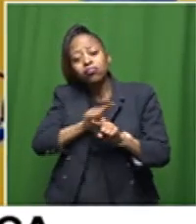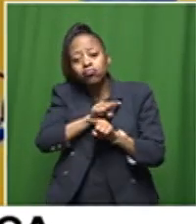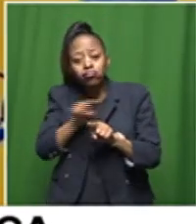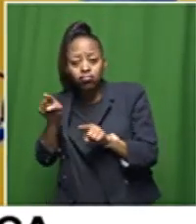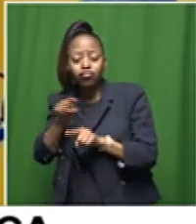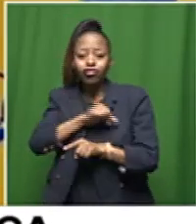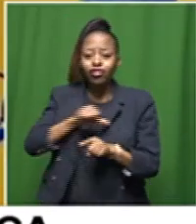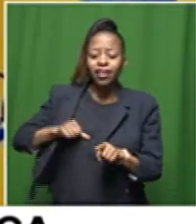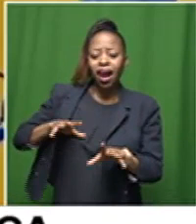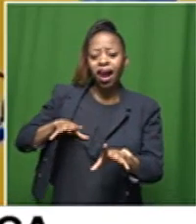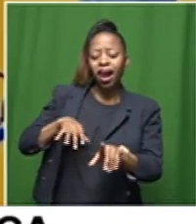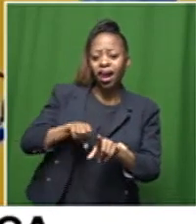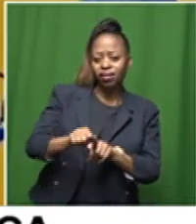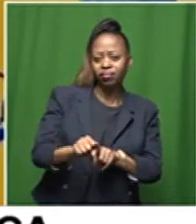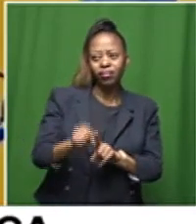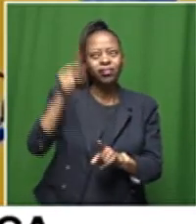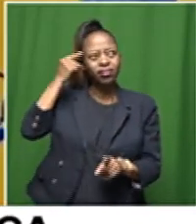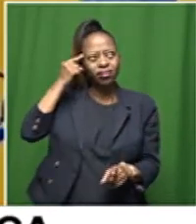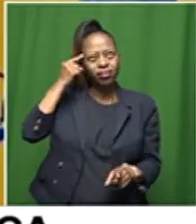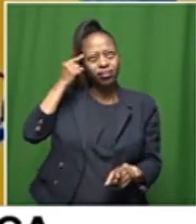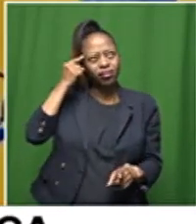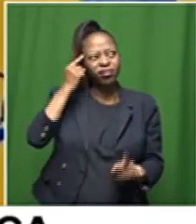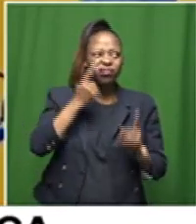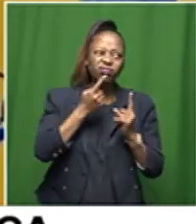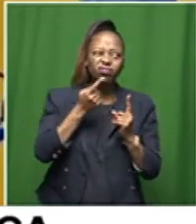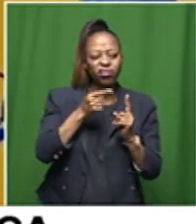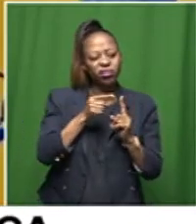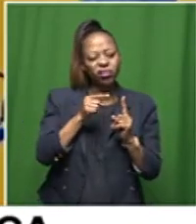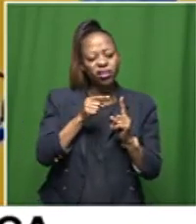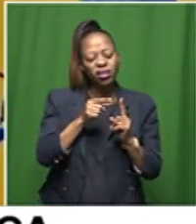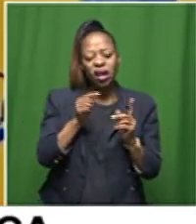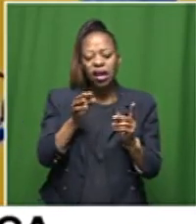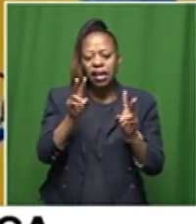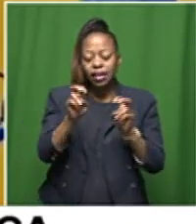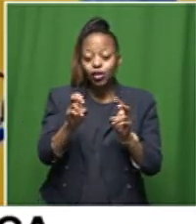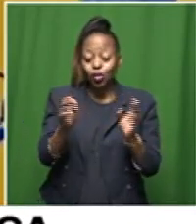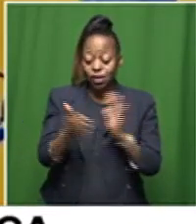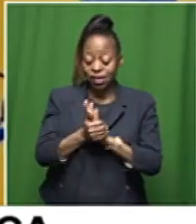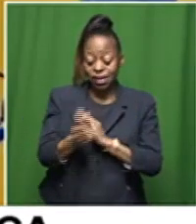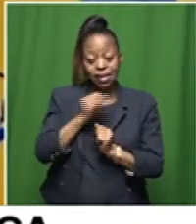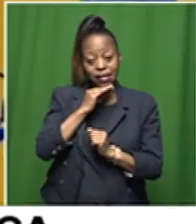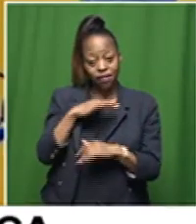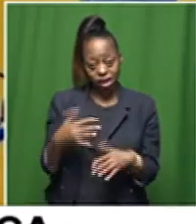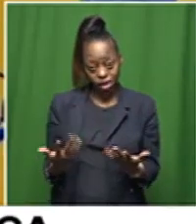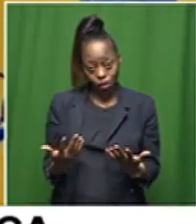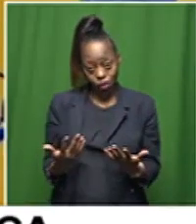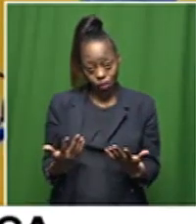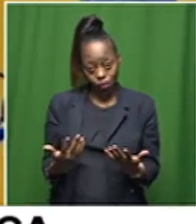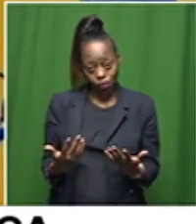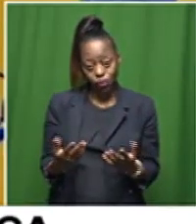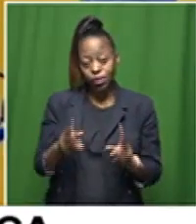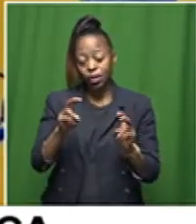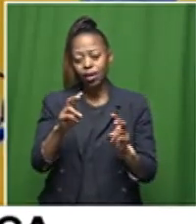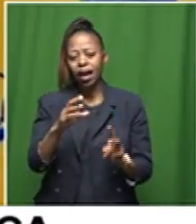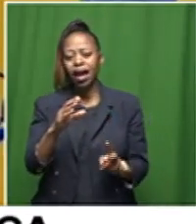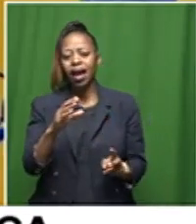the surgical backlog would be ranging from one, the shortage of the skills. Look at your cataract.